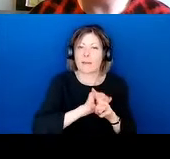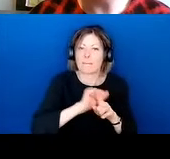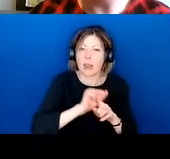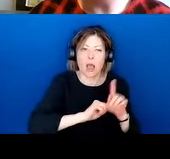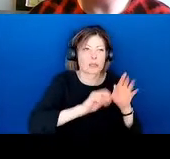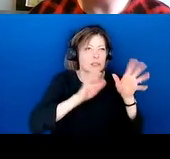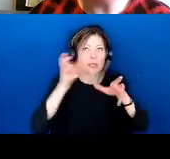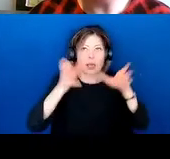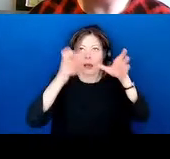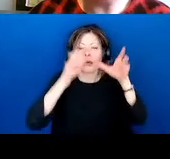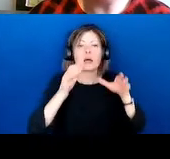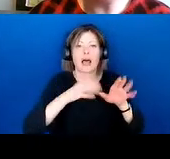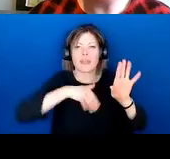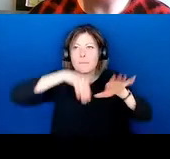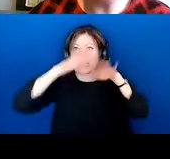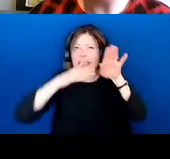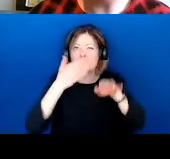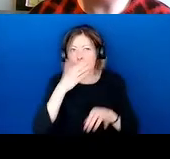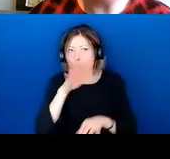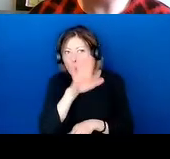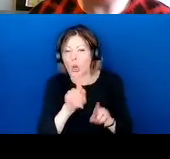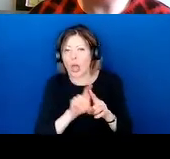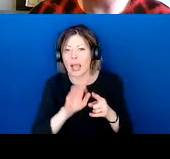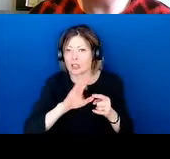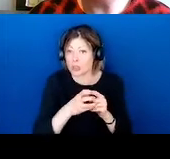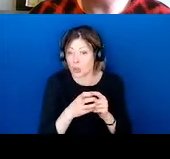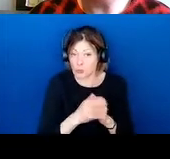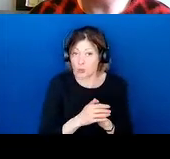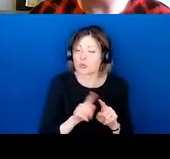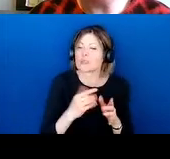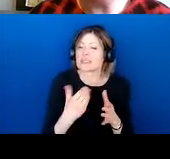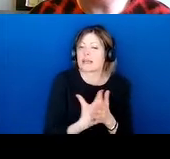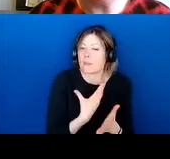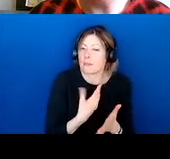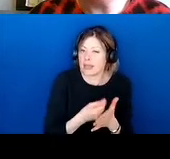out of wood and the frieze from papier-mâché.